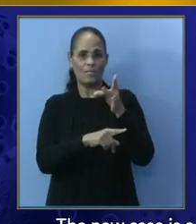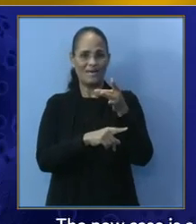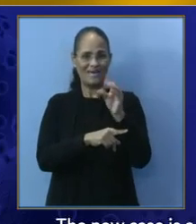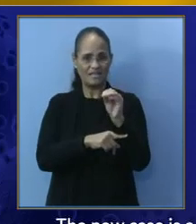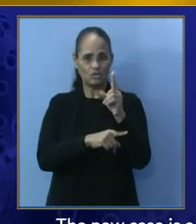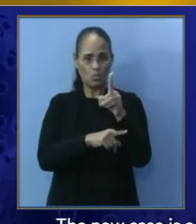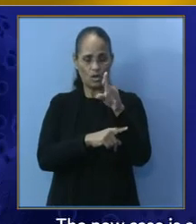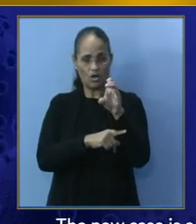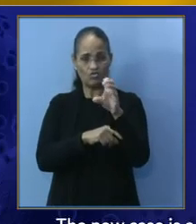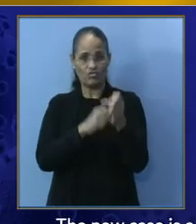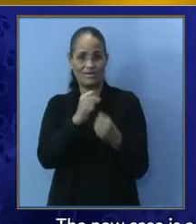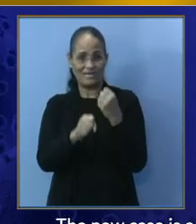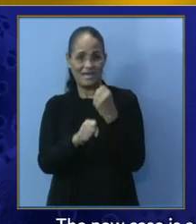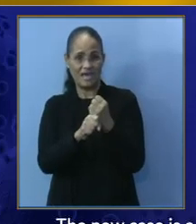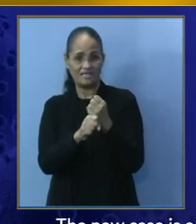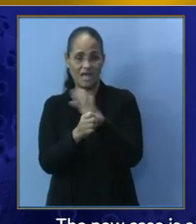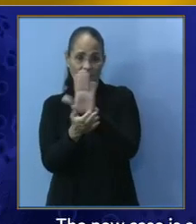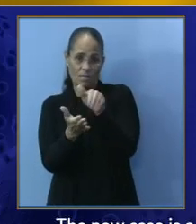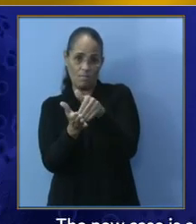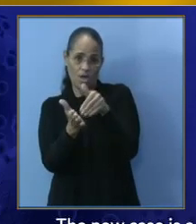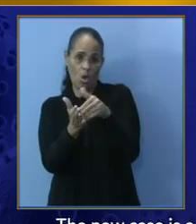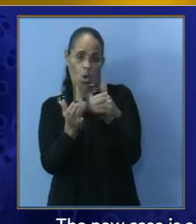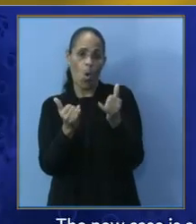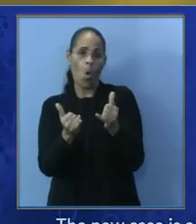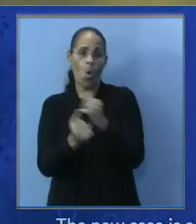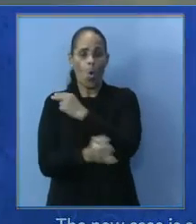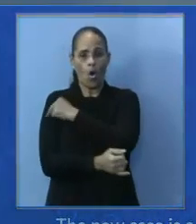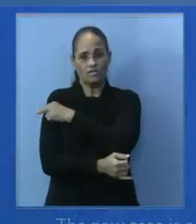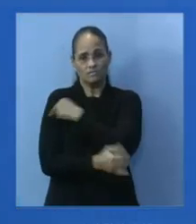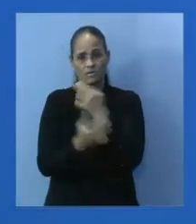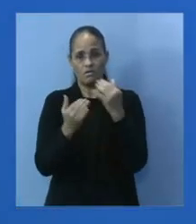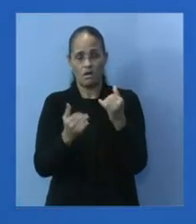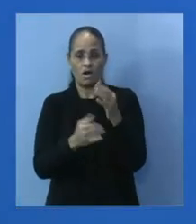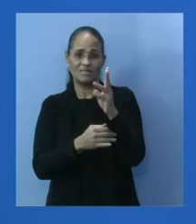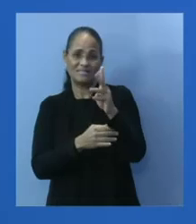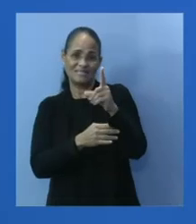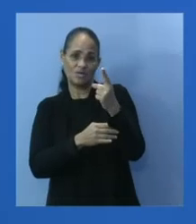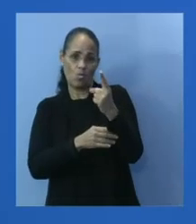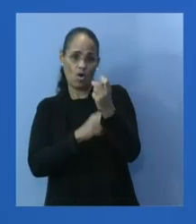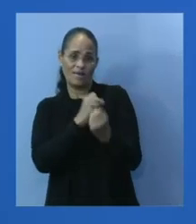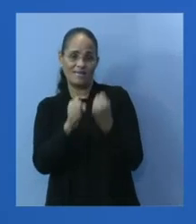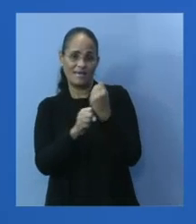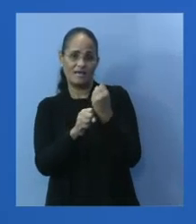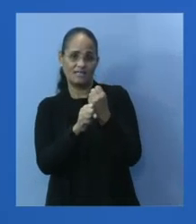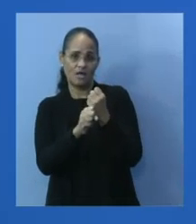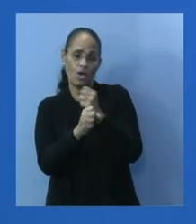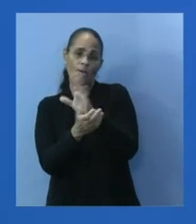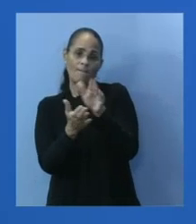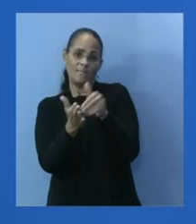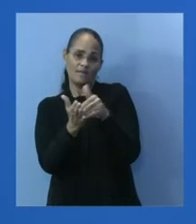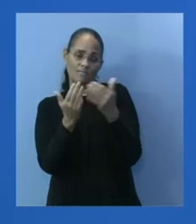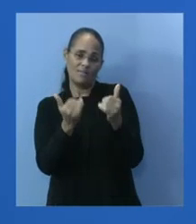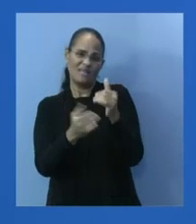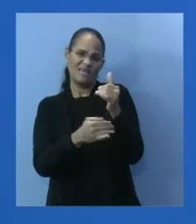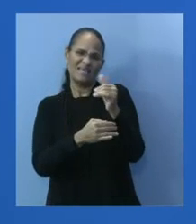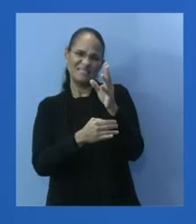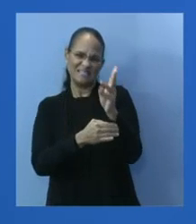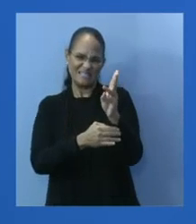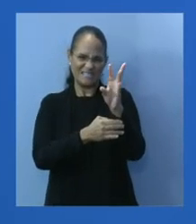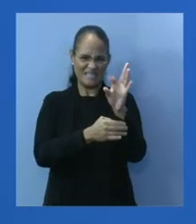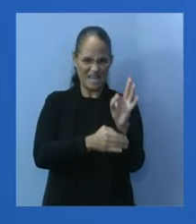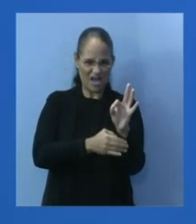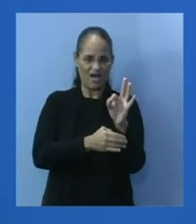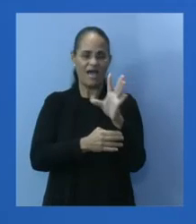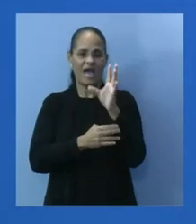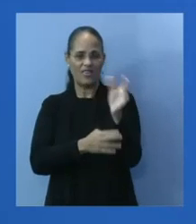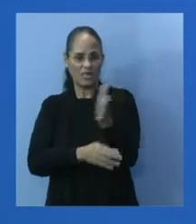100 years. The mean age of all currently hospitalized cases is 61 years, with the median age being 69 years, and the